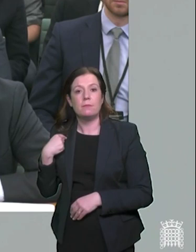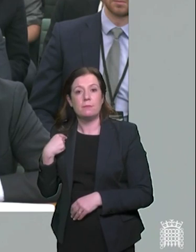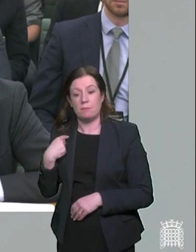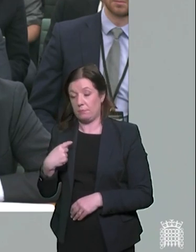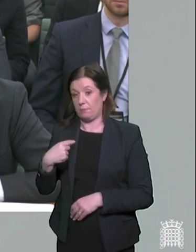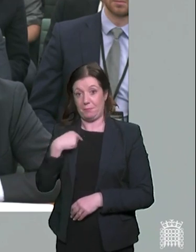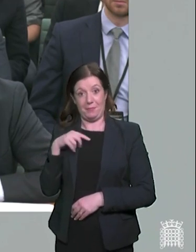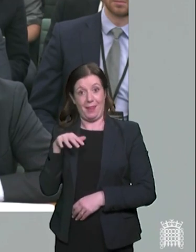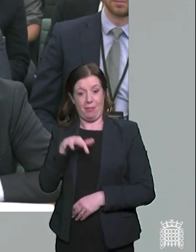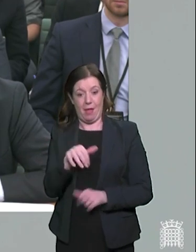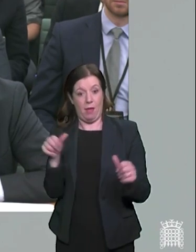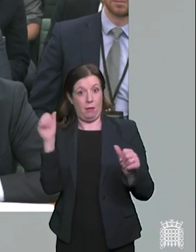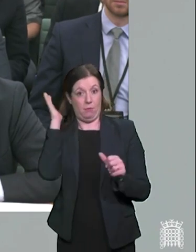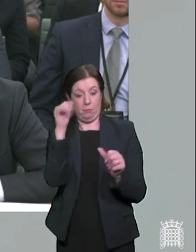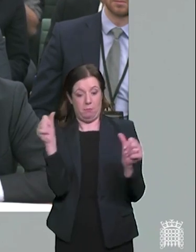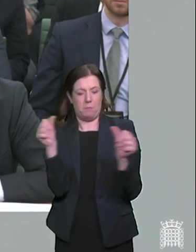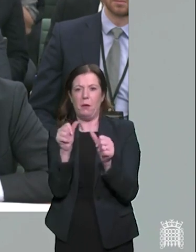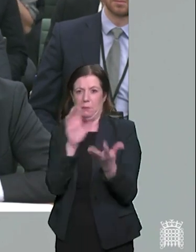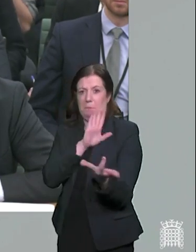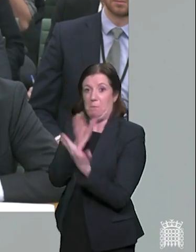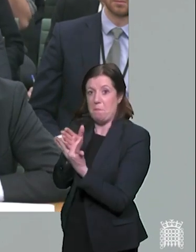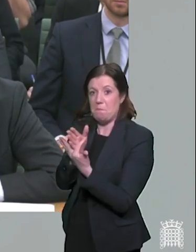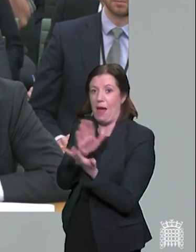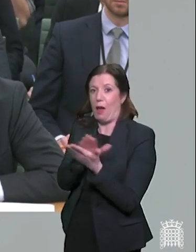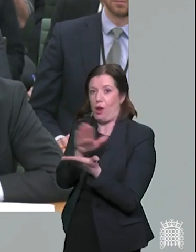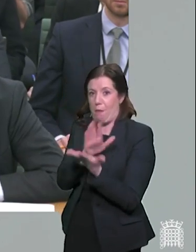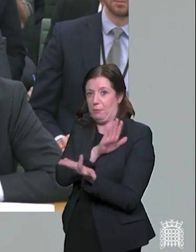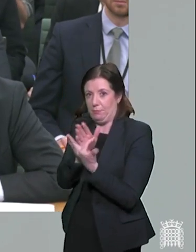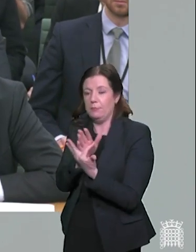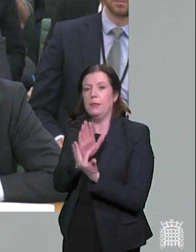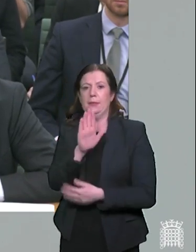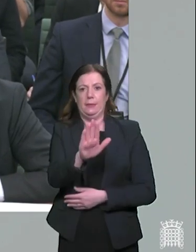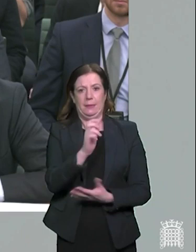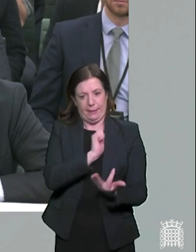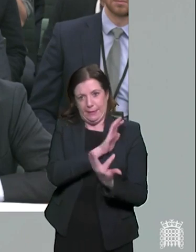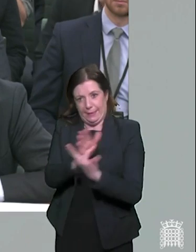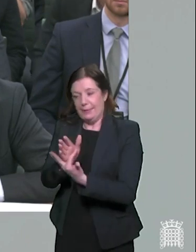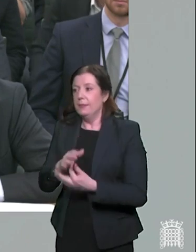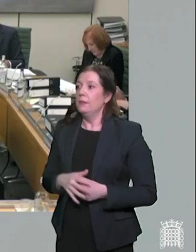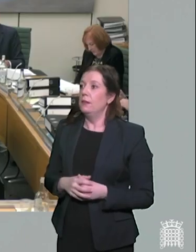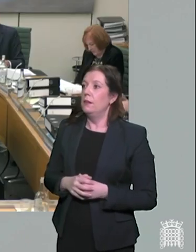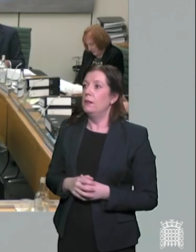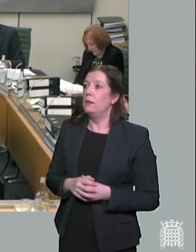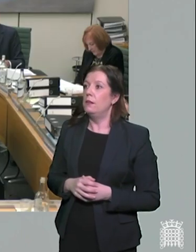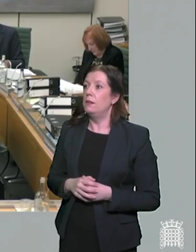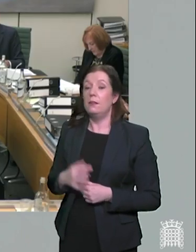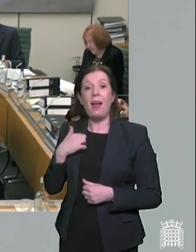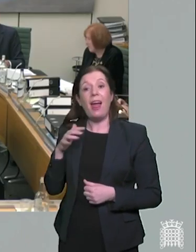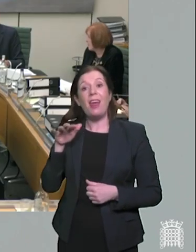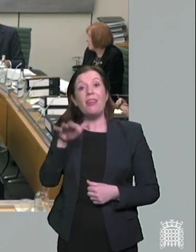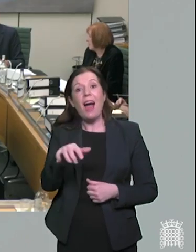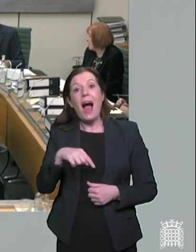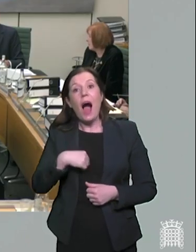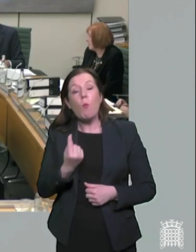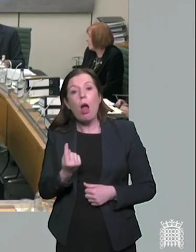a short speech. Could I cut in at what this I did point? was not found to have been in Mr. breach of the rules. Could I cut in at this point? Because how long you were at the gathering